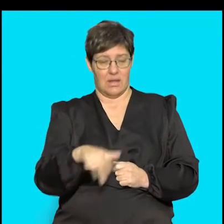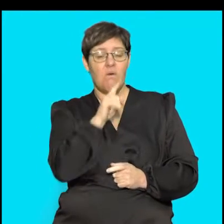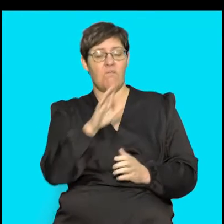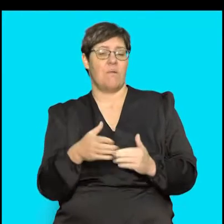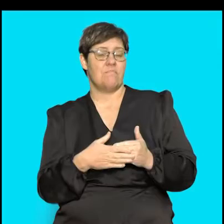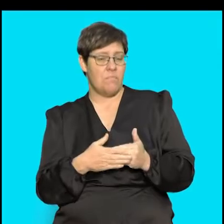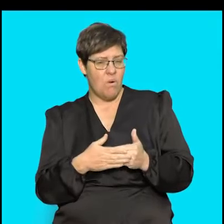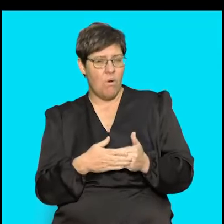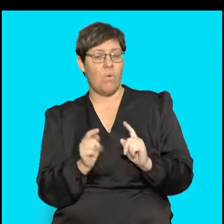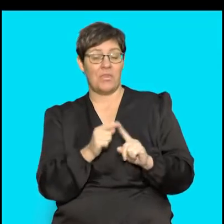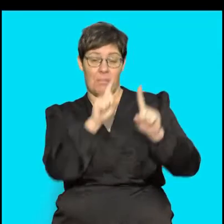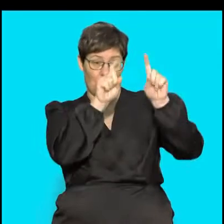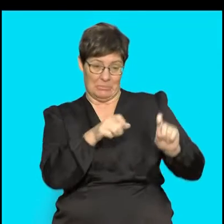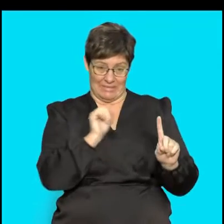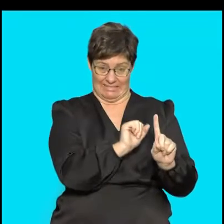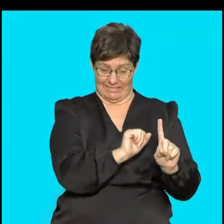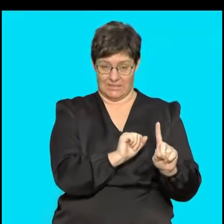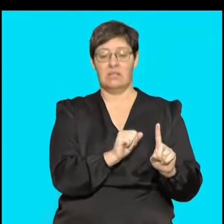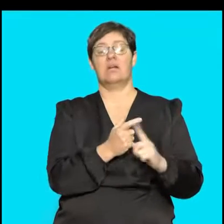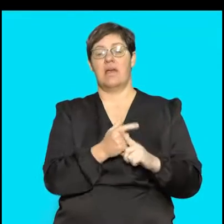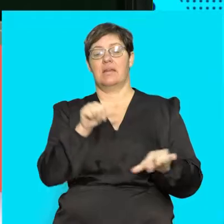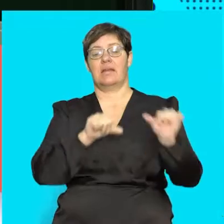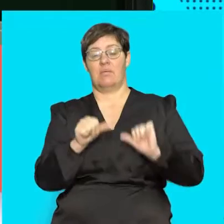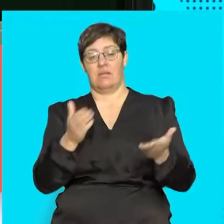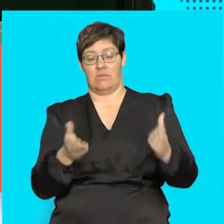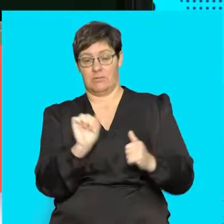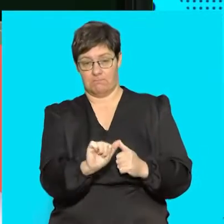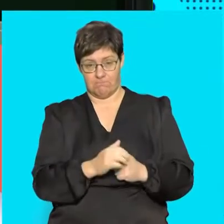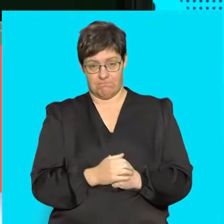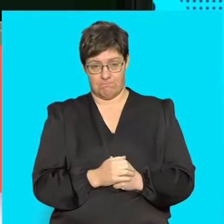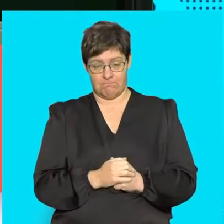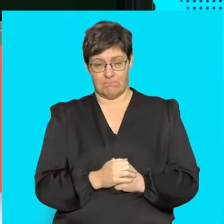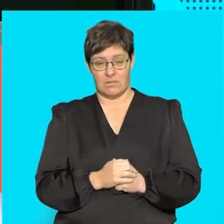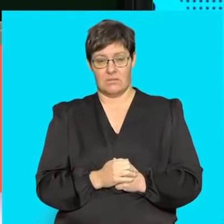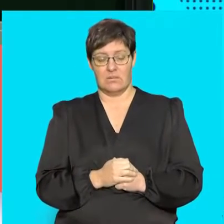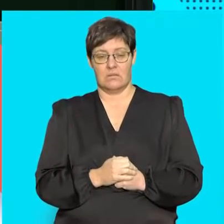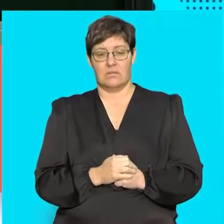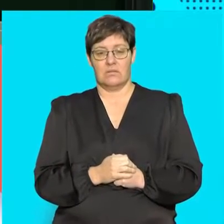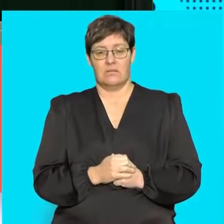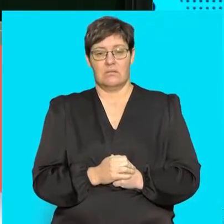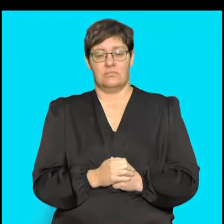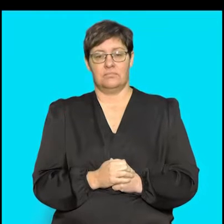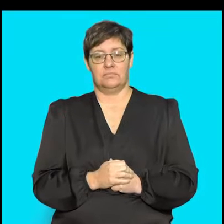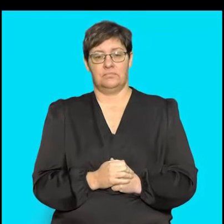we work further with Le Chatelier's principle and chemical equilibrium.